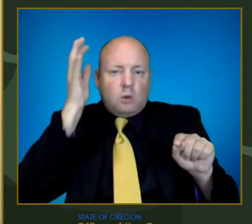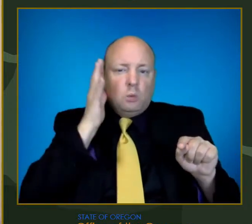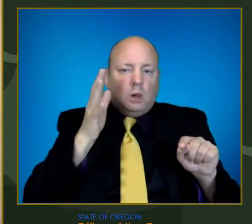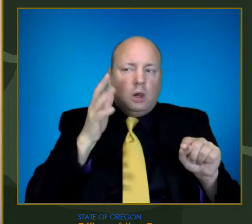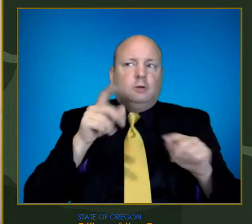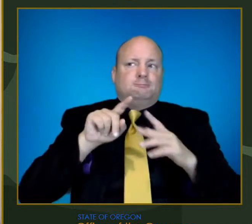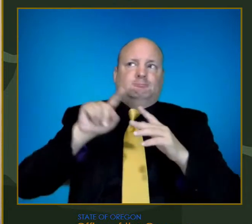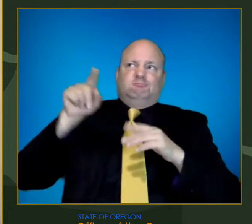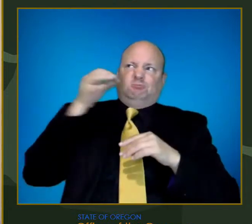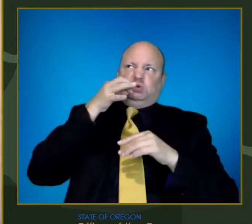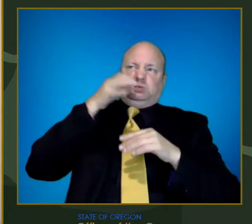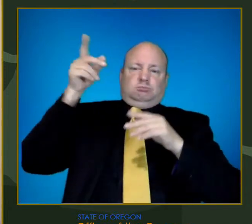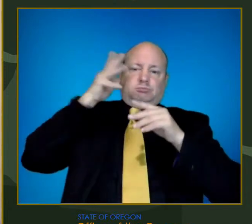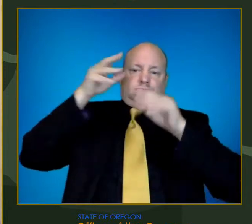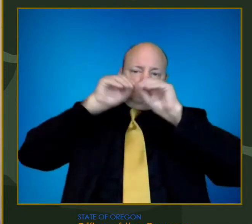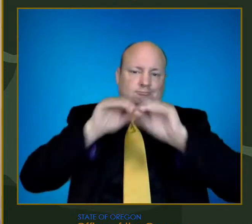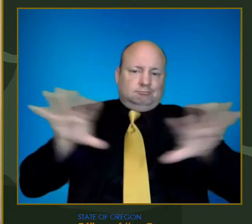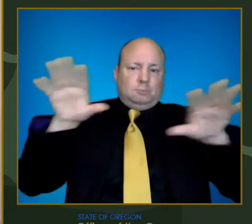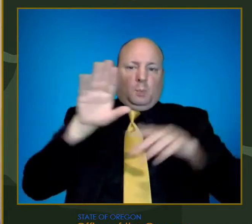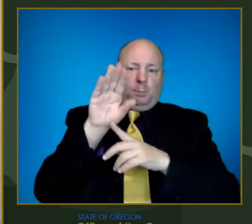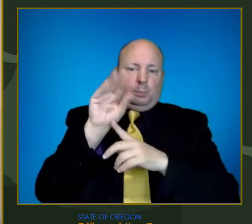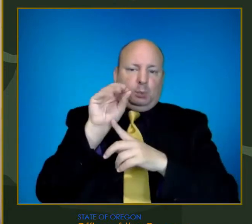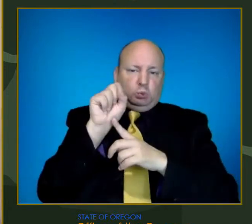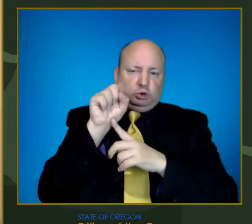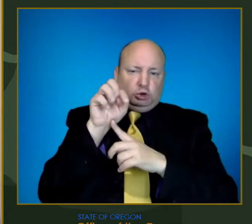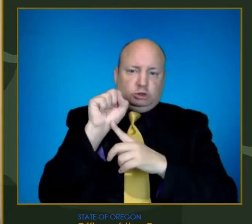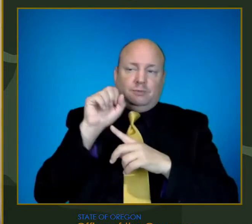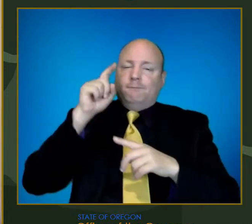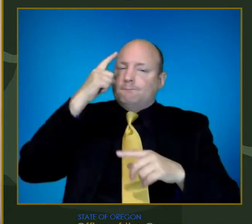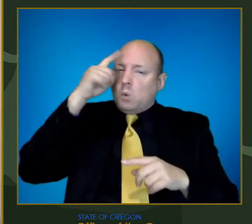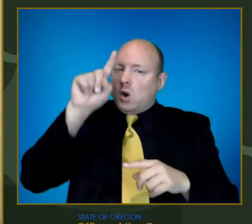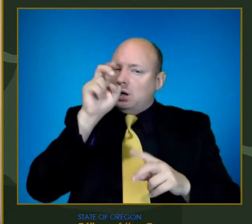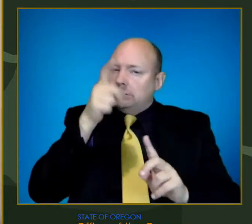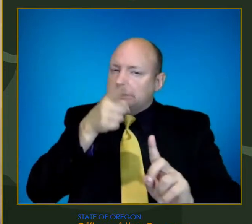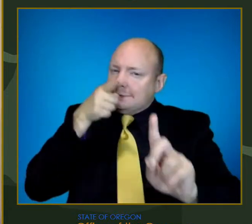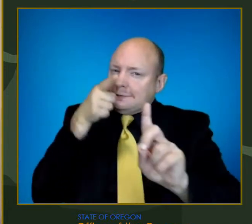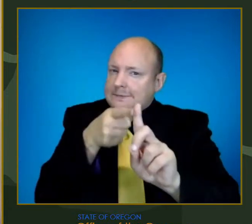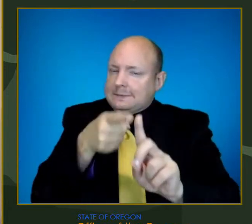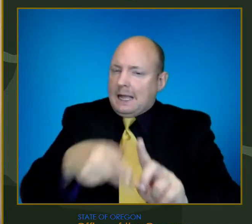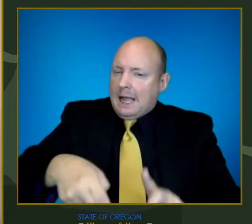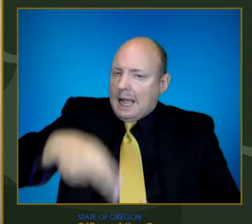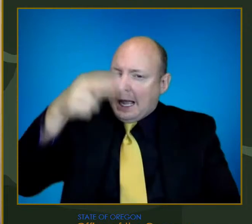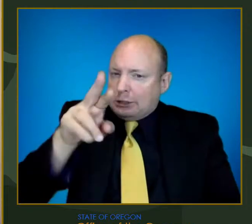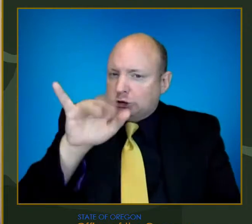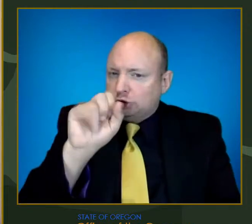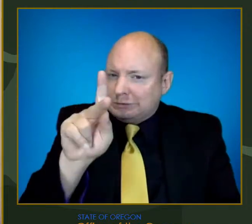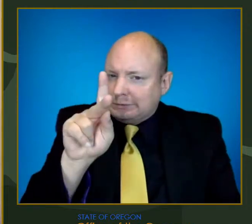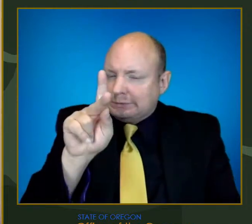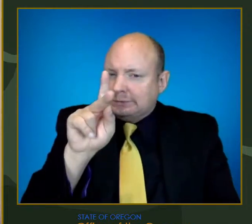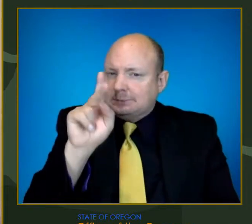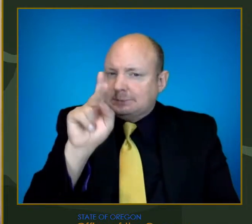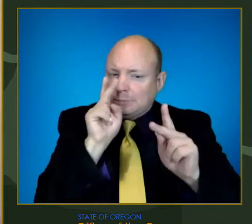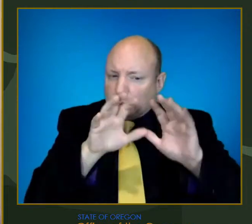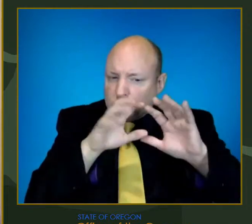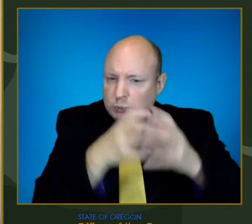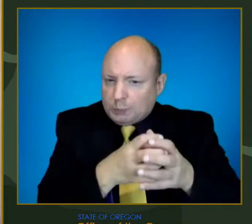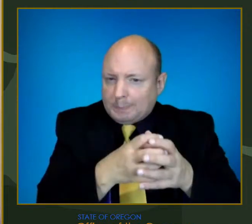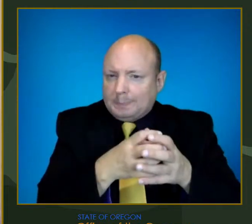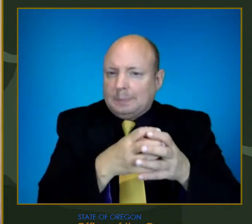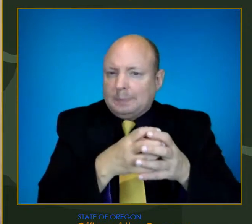who were vaccinated very early in the effort to receive booster doses near the end of